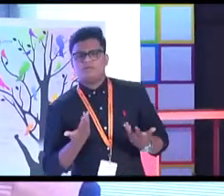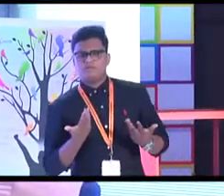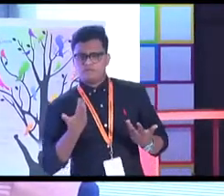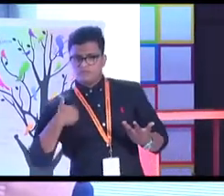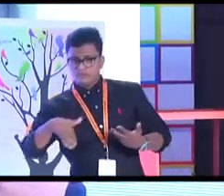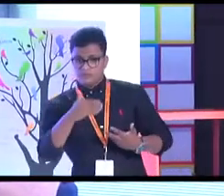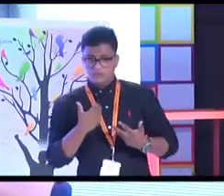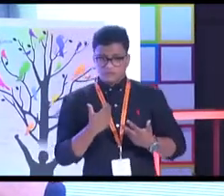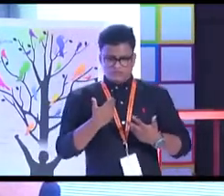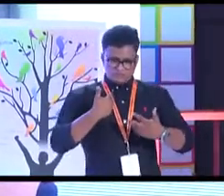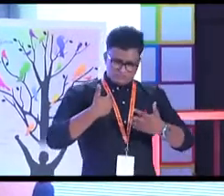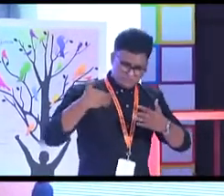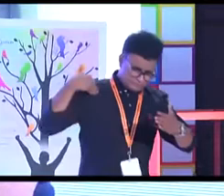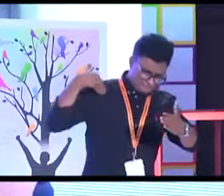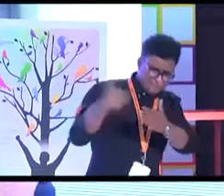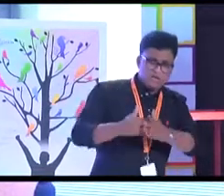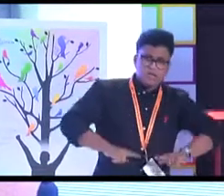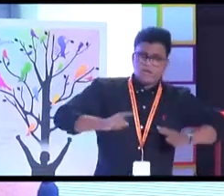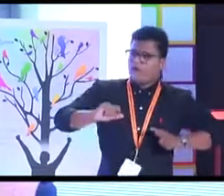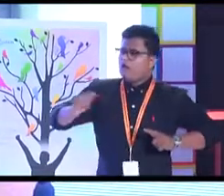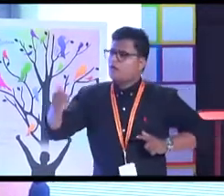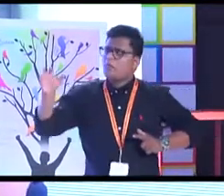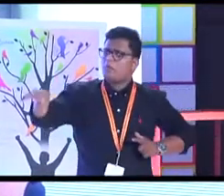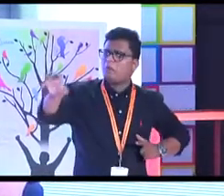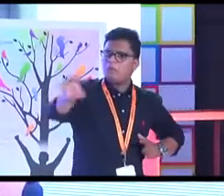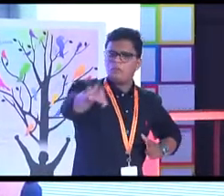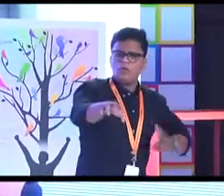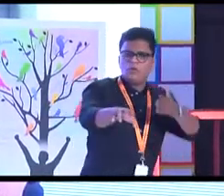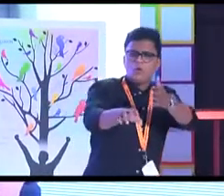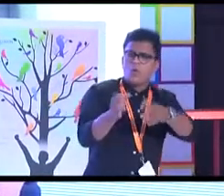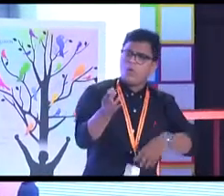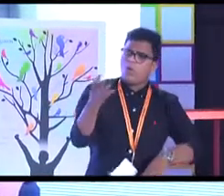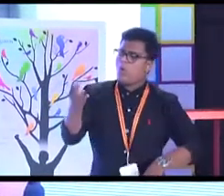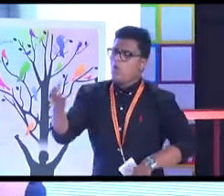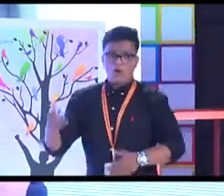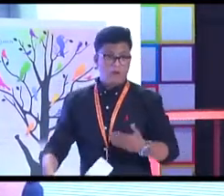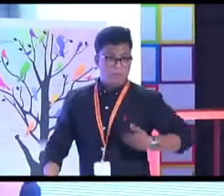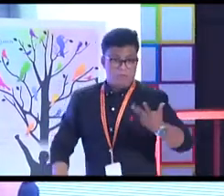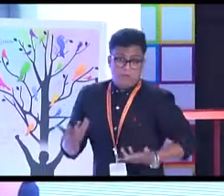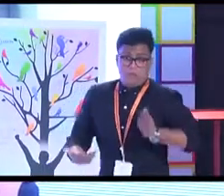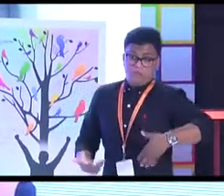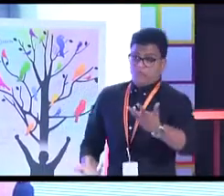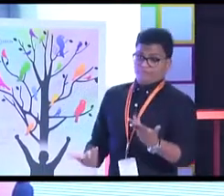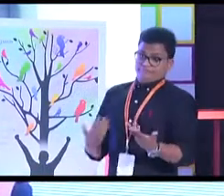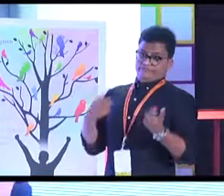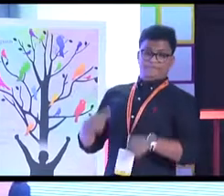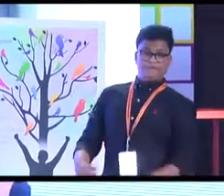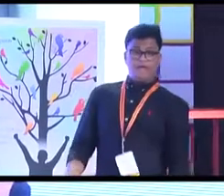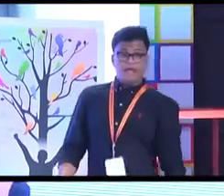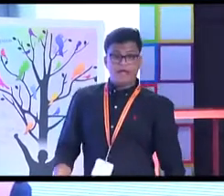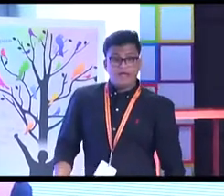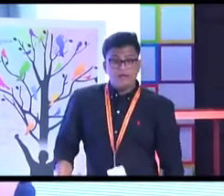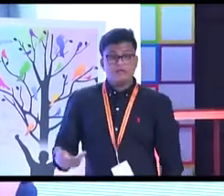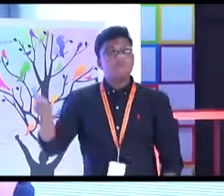proved my excellence in so many other fields, what you all can't do. So I always believe